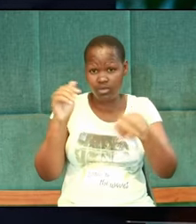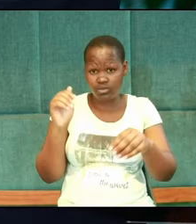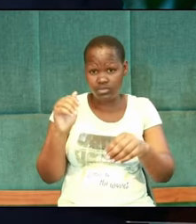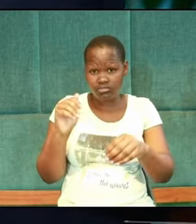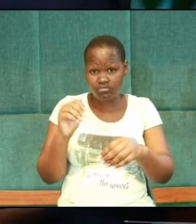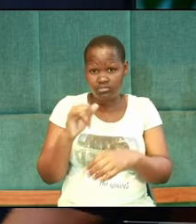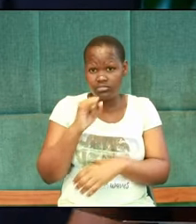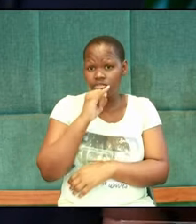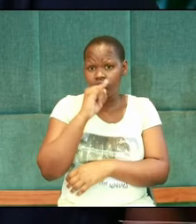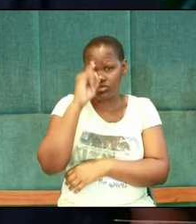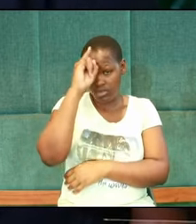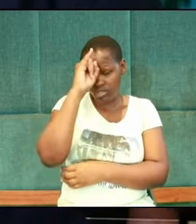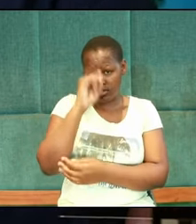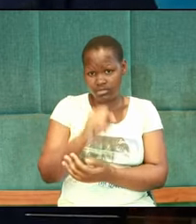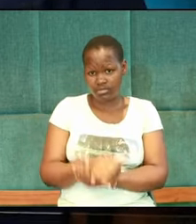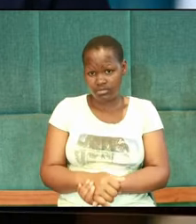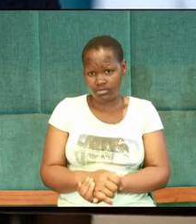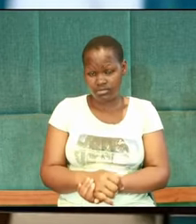It's ignorance.